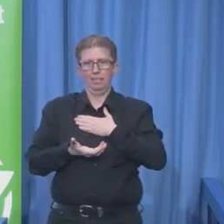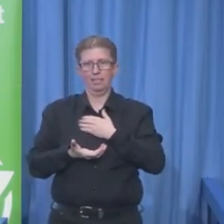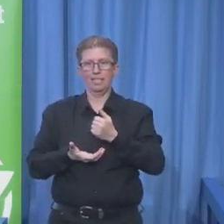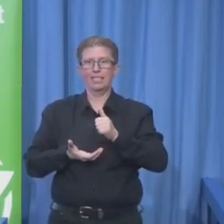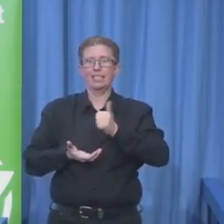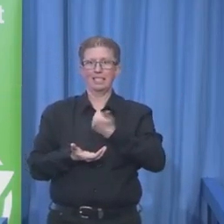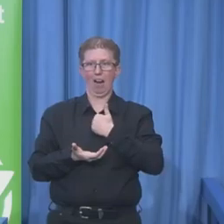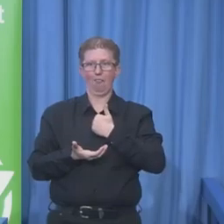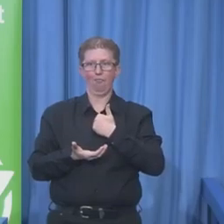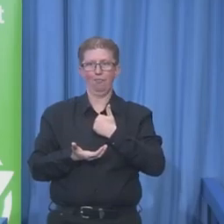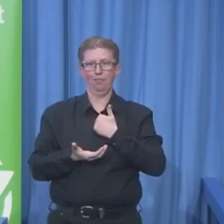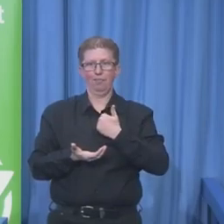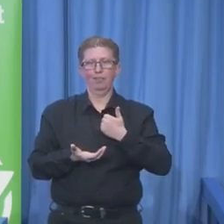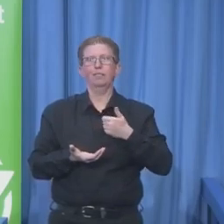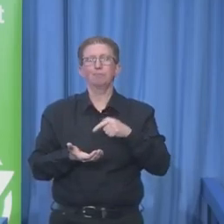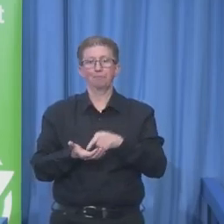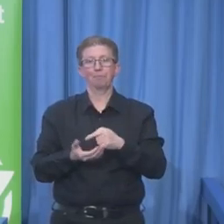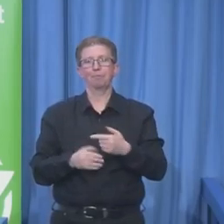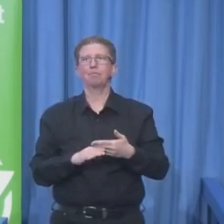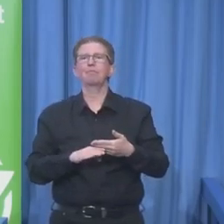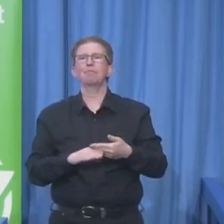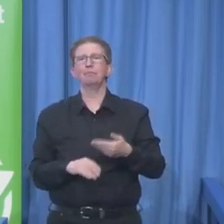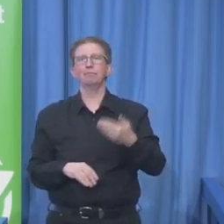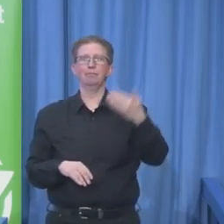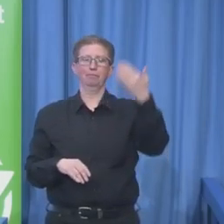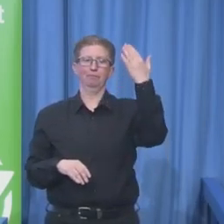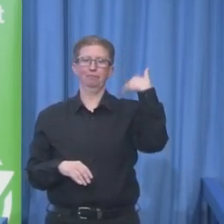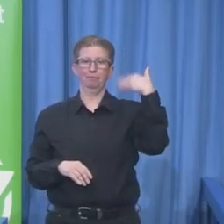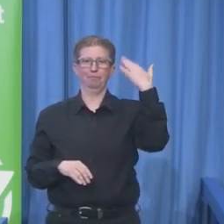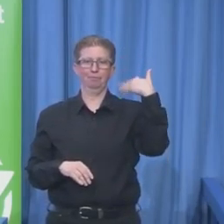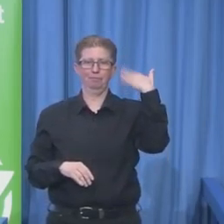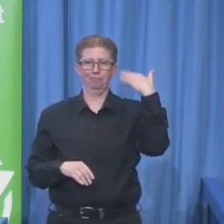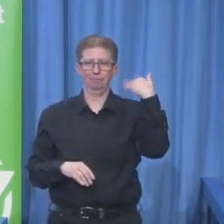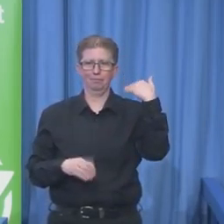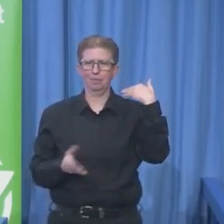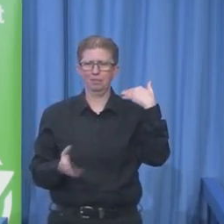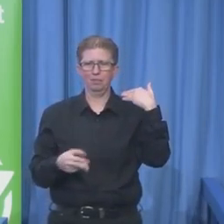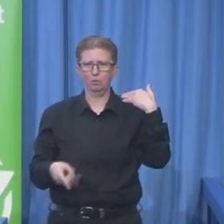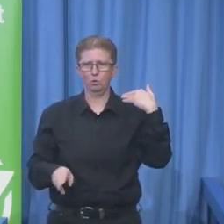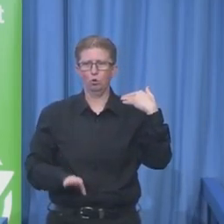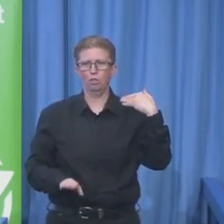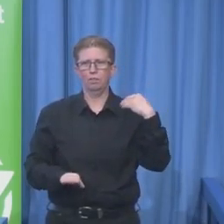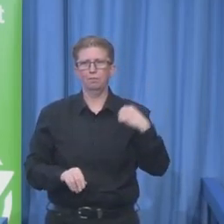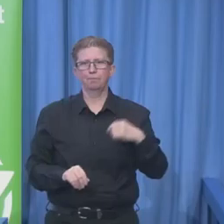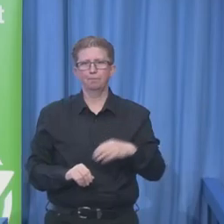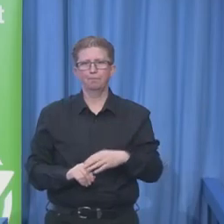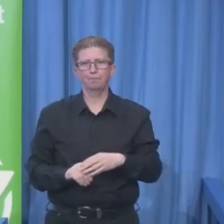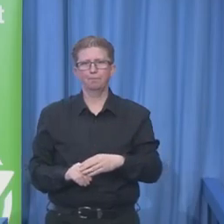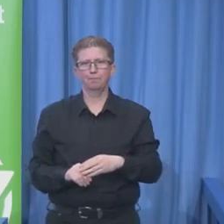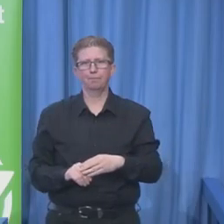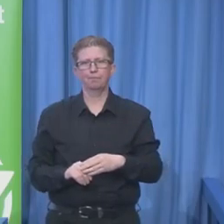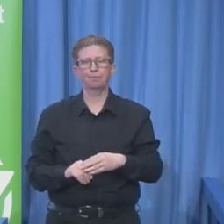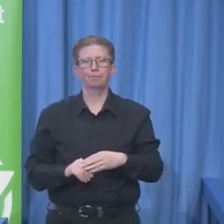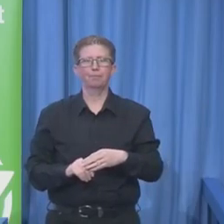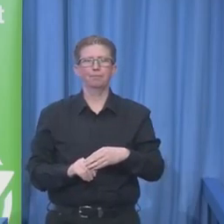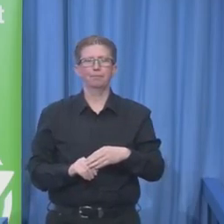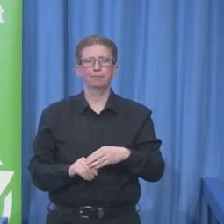to the employer in order to convince him that it's worthwhile to sign with you a